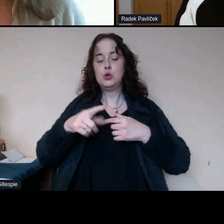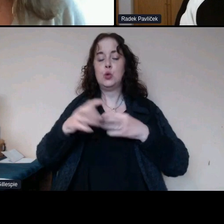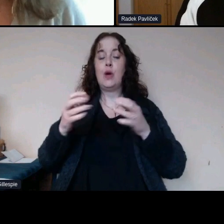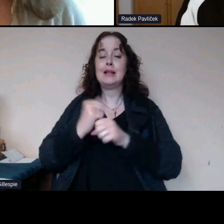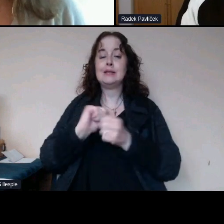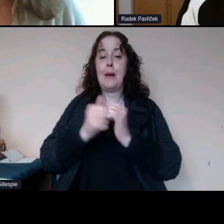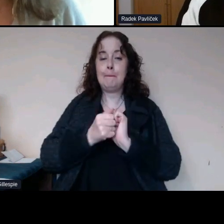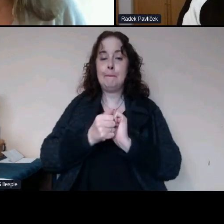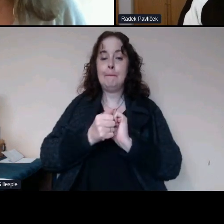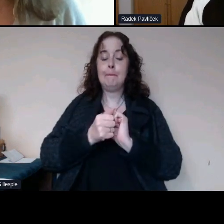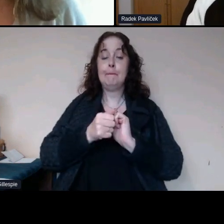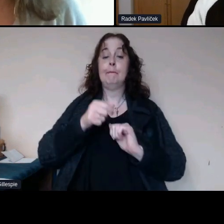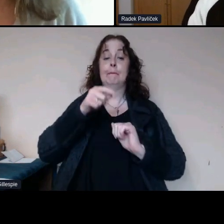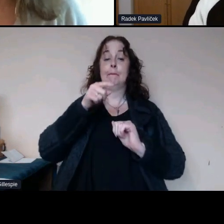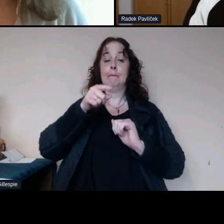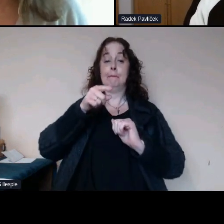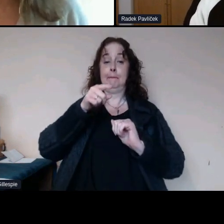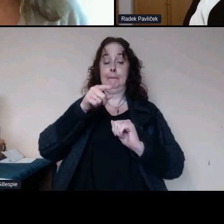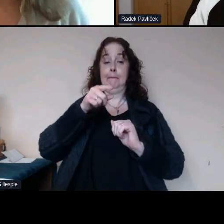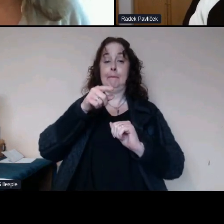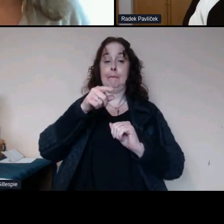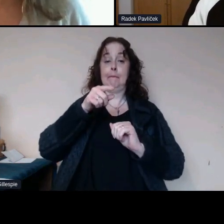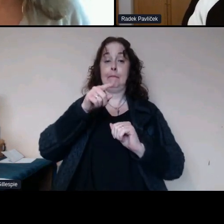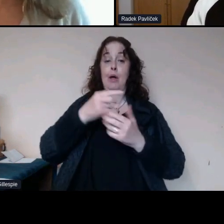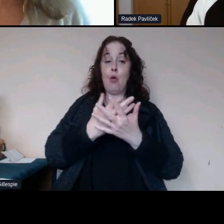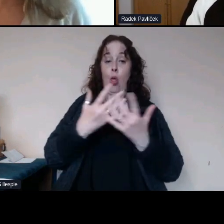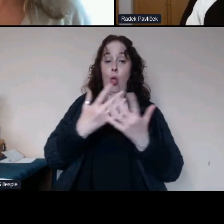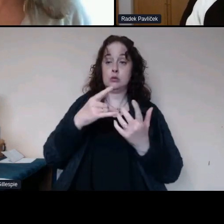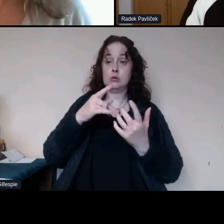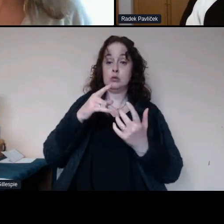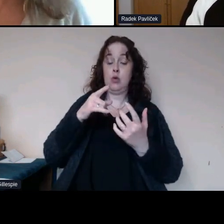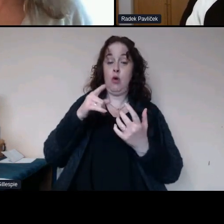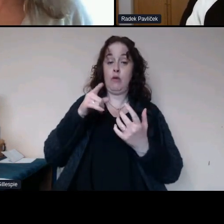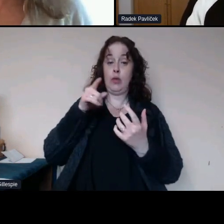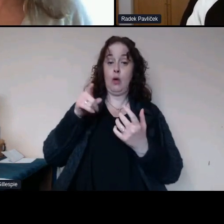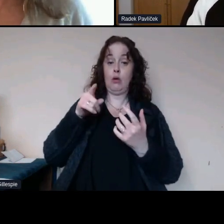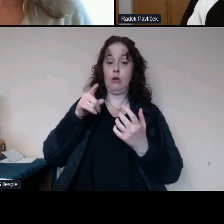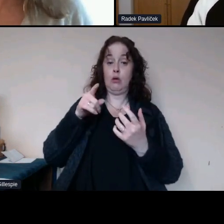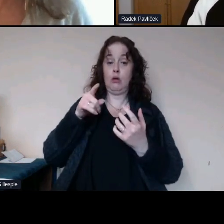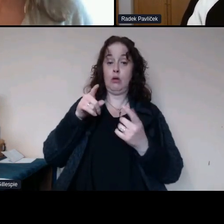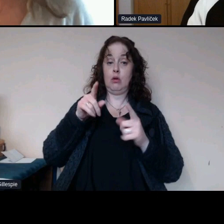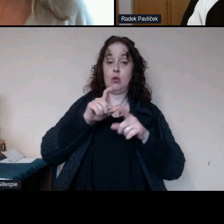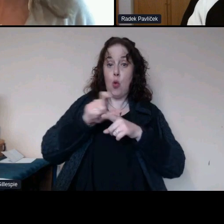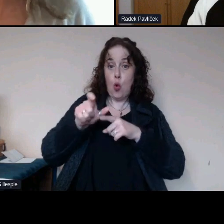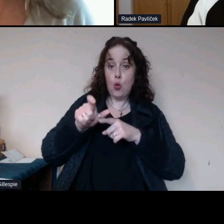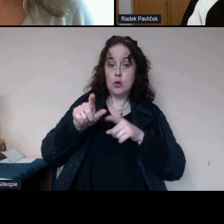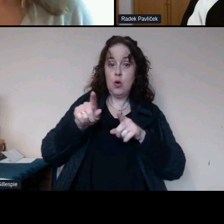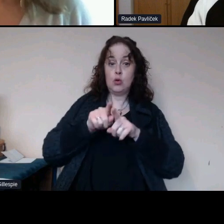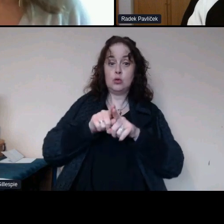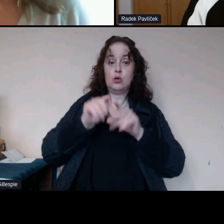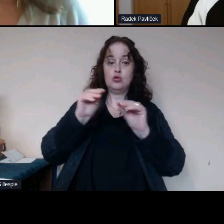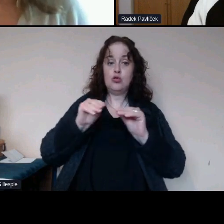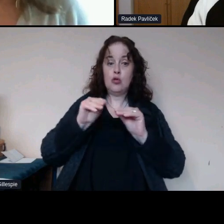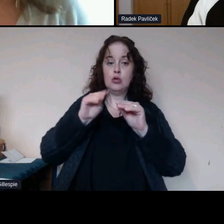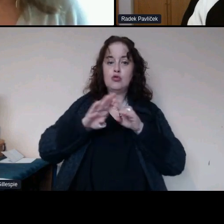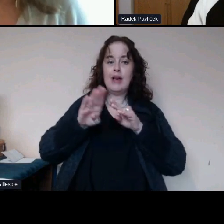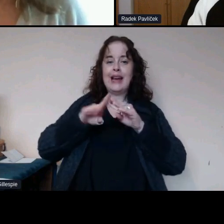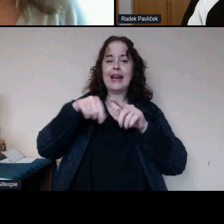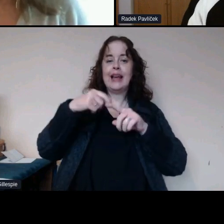link. And many of them also provide training in English,